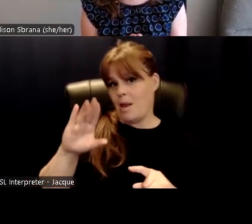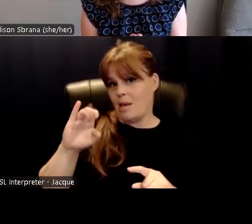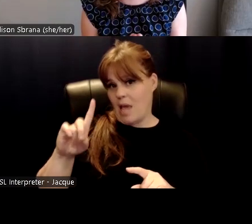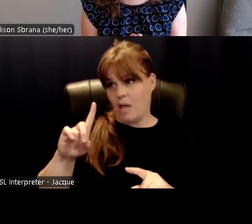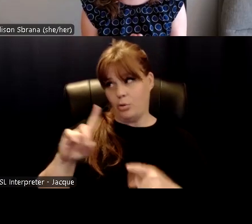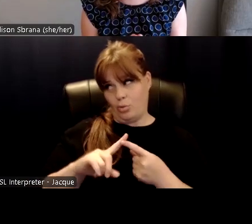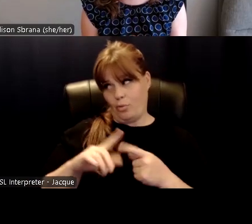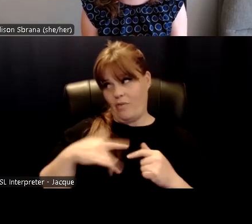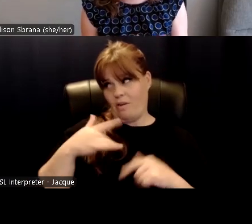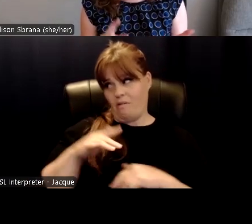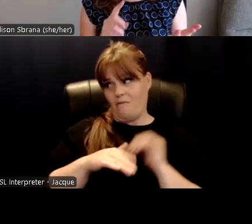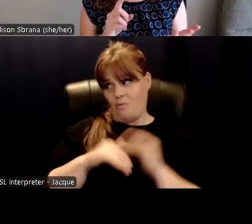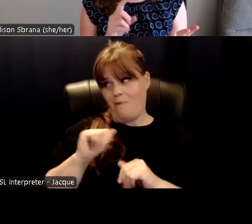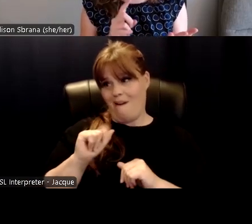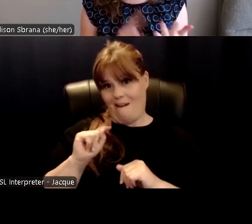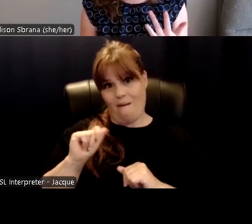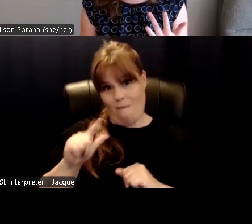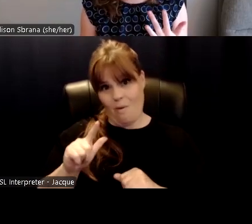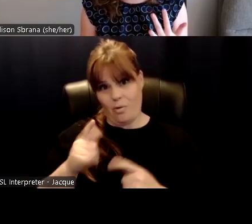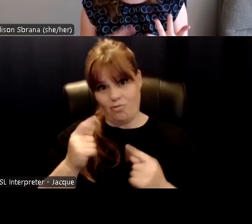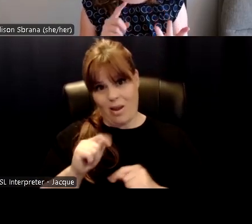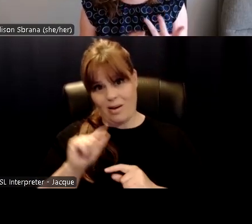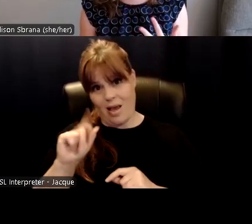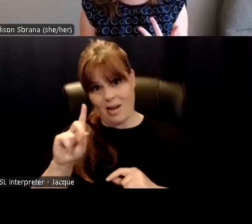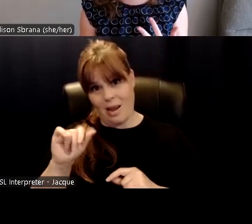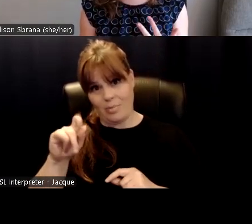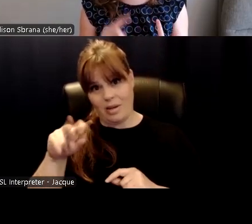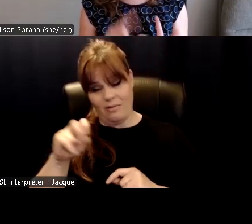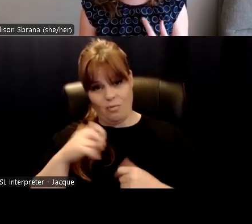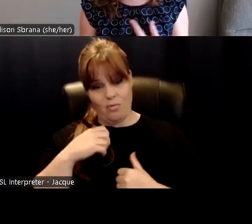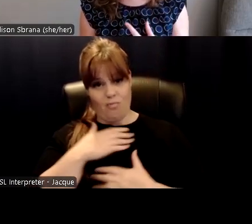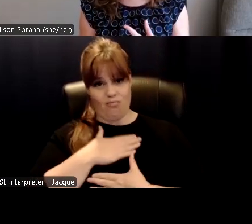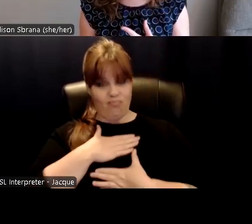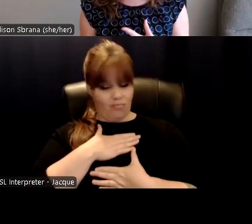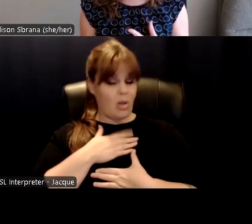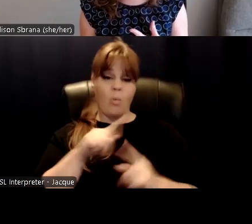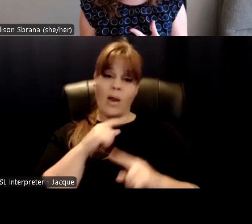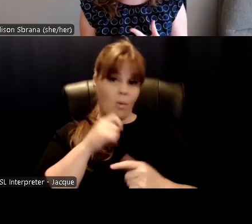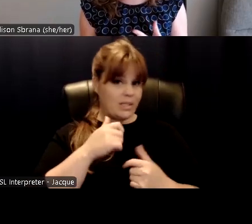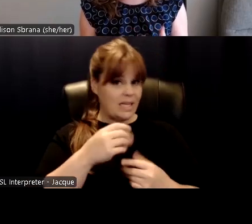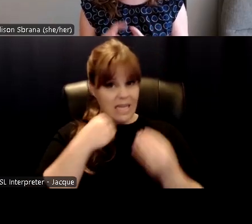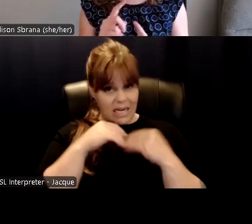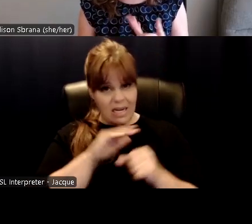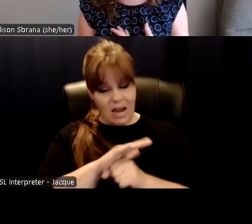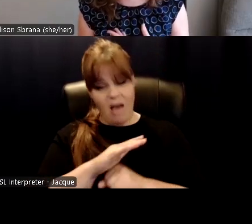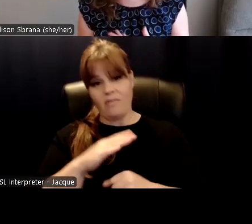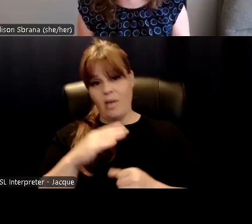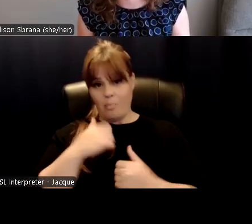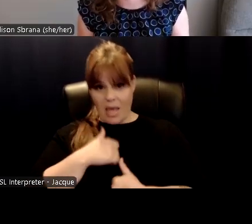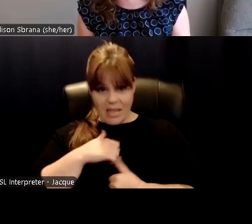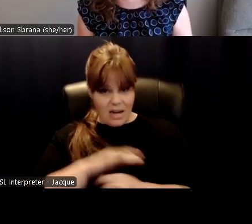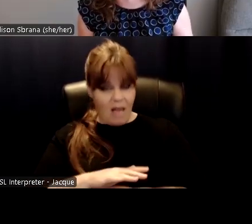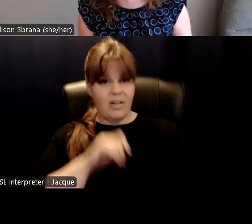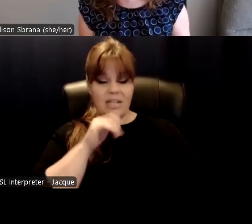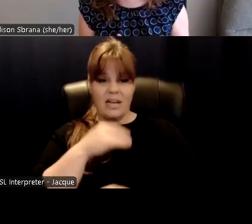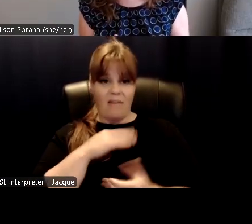trying adaptive recreation. When I wasn't eating enough or bathing enough, didn't have clean clothes to get dressed in, didn't have help